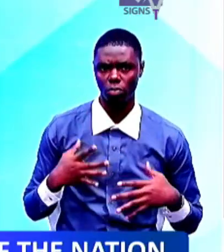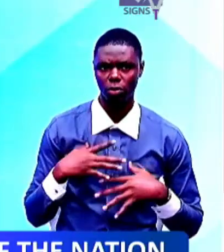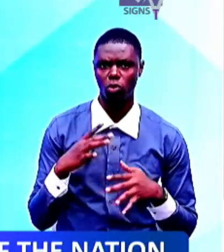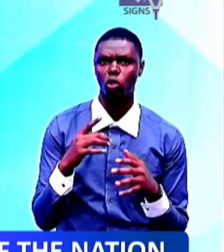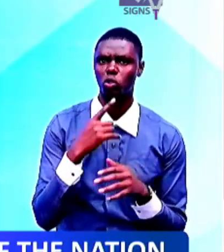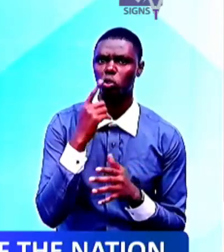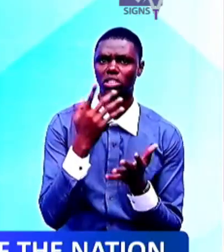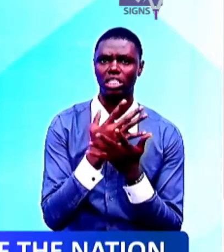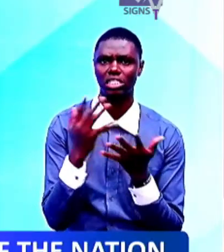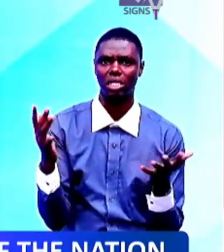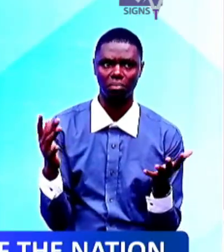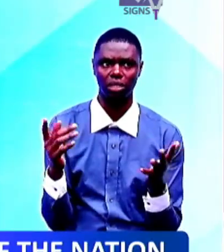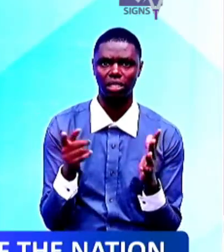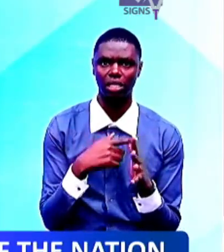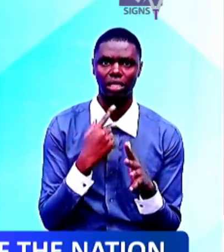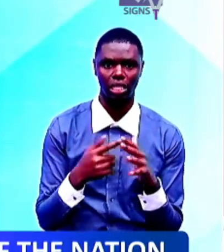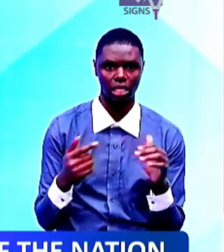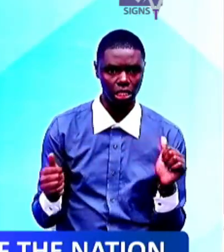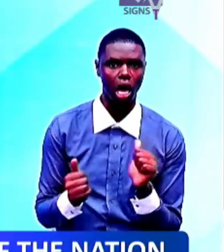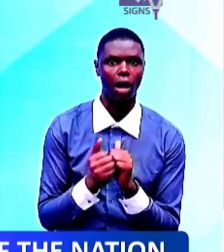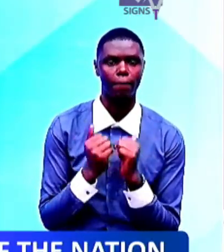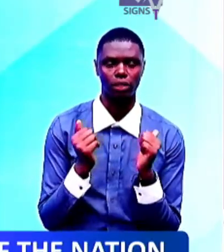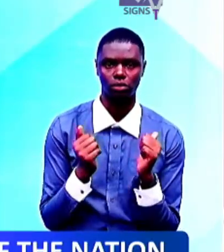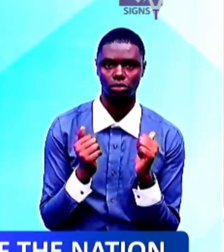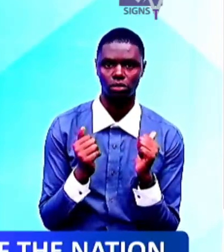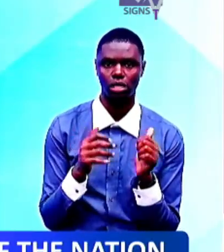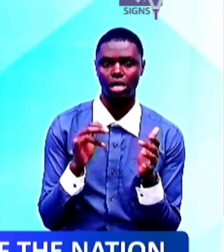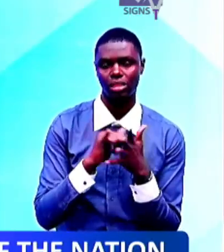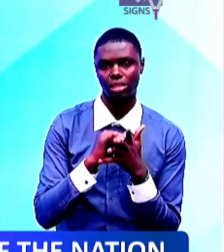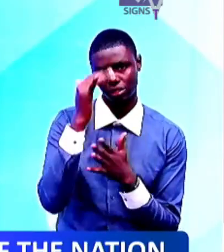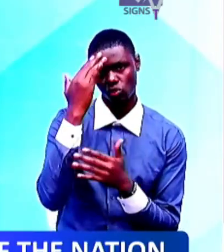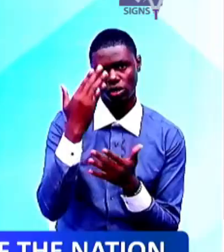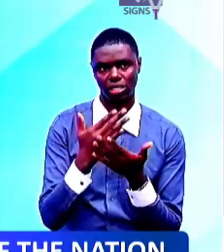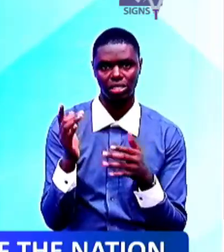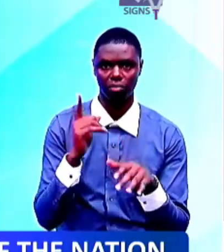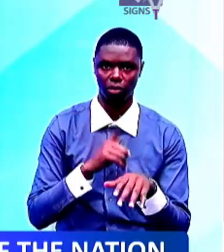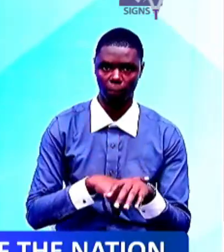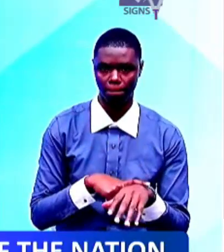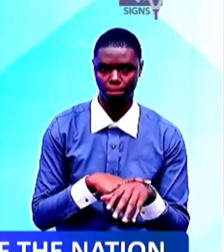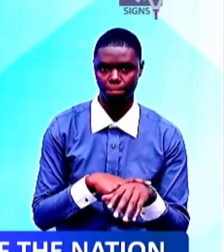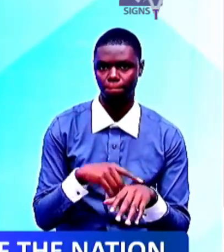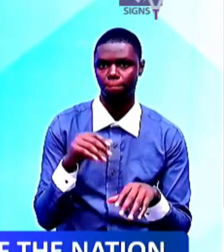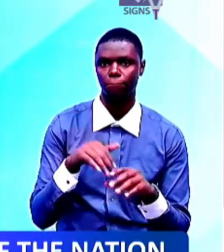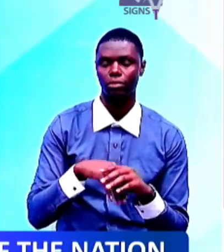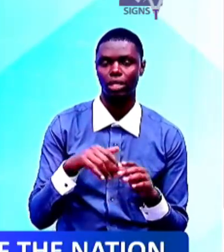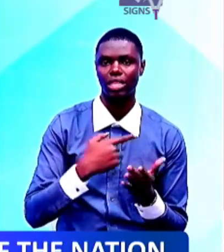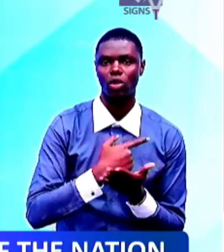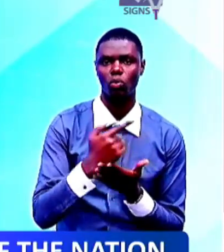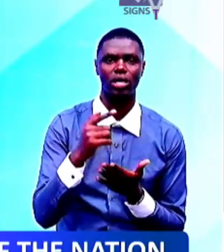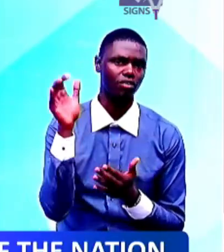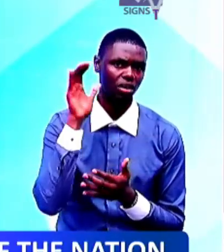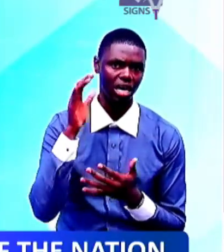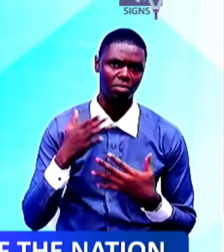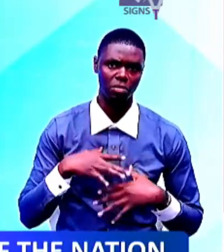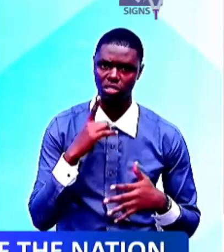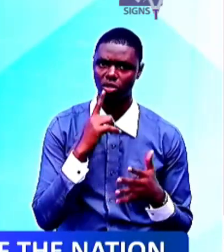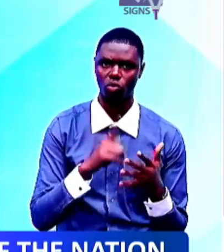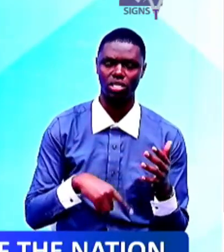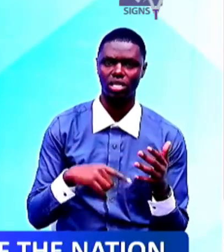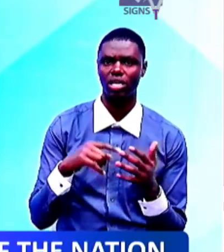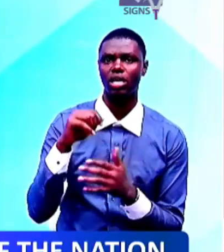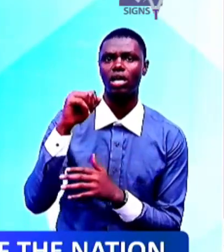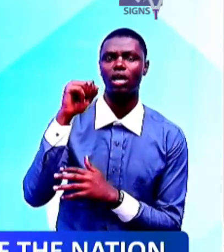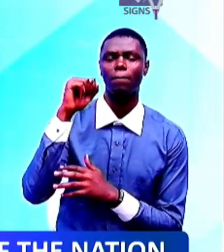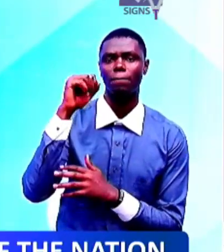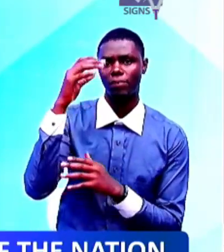say something on a snap and it is done. And that is why sometimes when in the week I heard people saying that the president is going to use